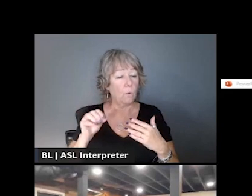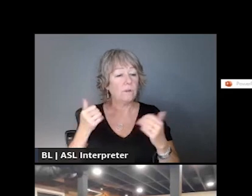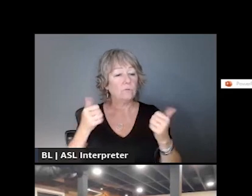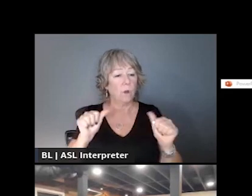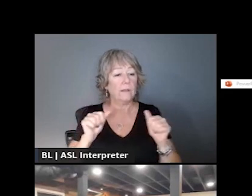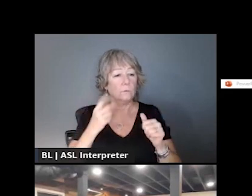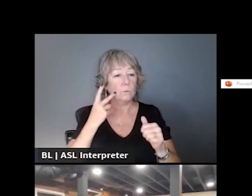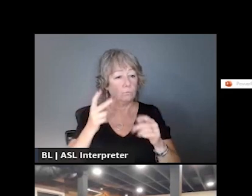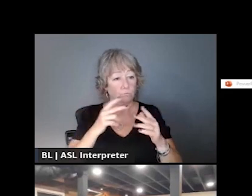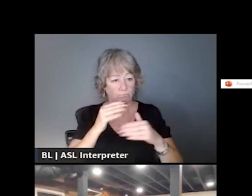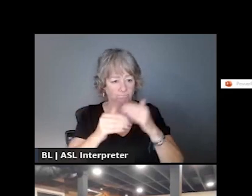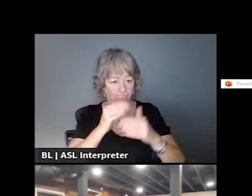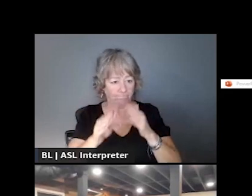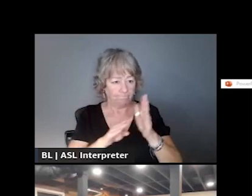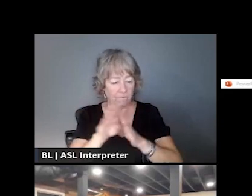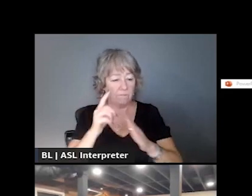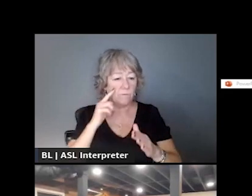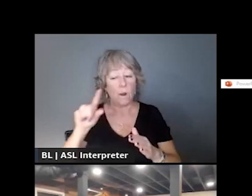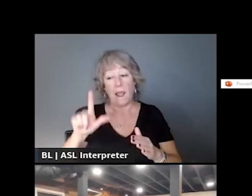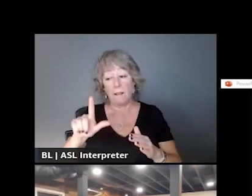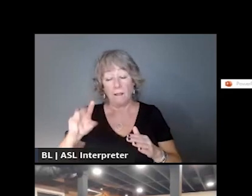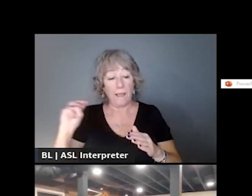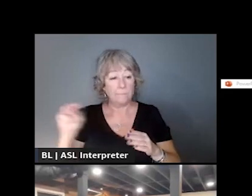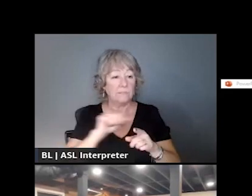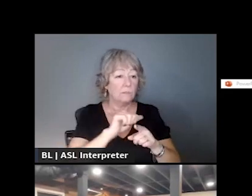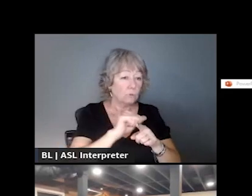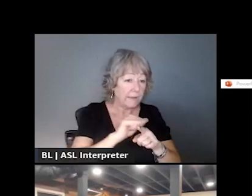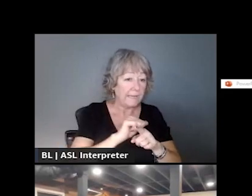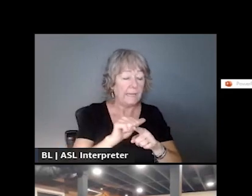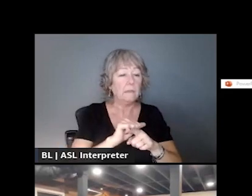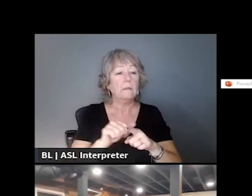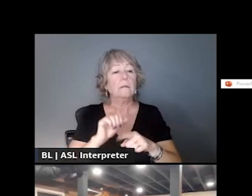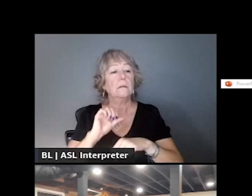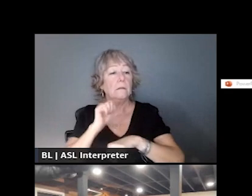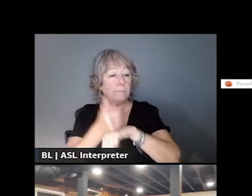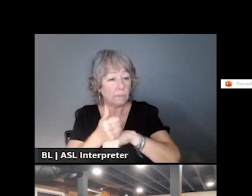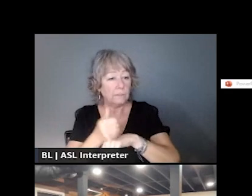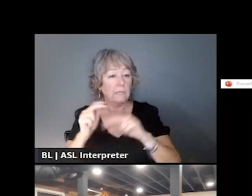deploying their own LLMs. That's amazing. Yeah.